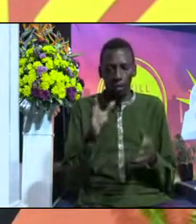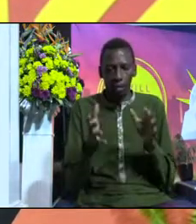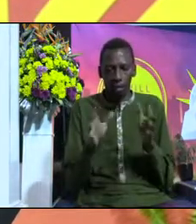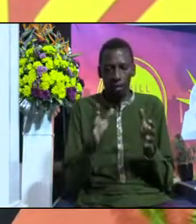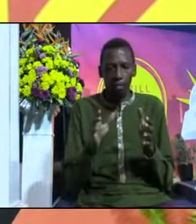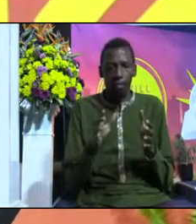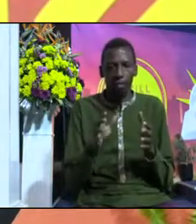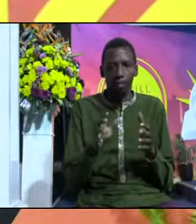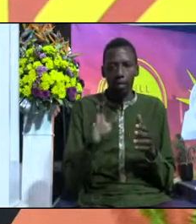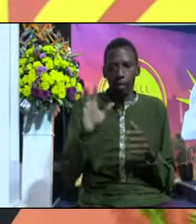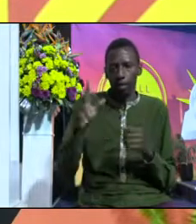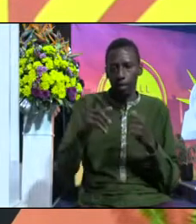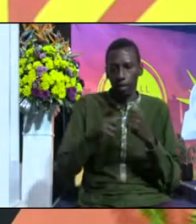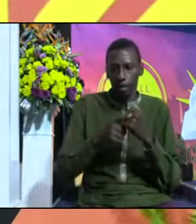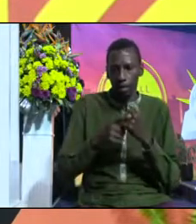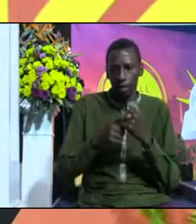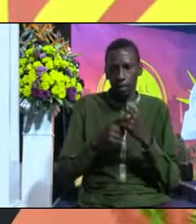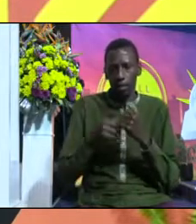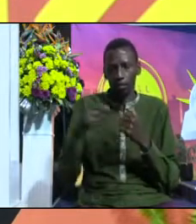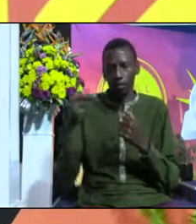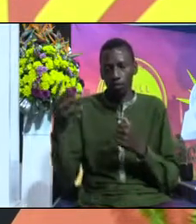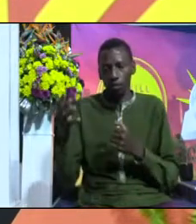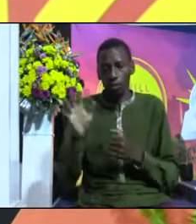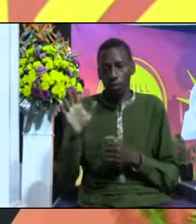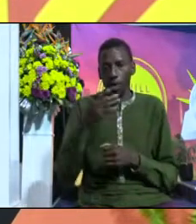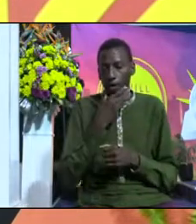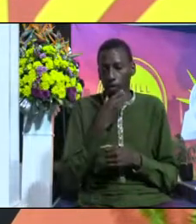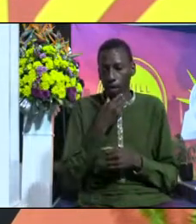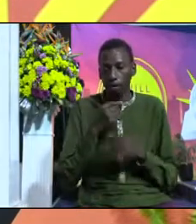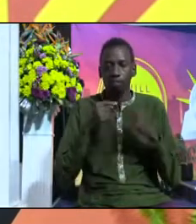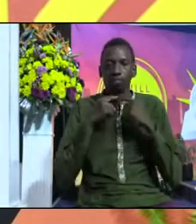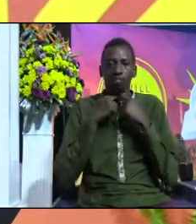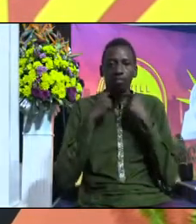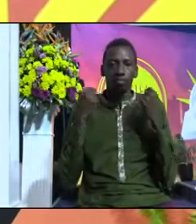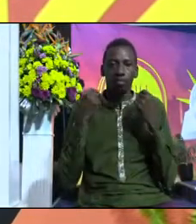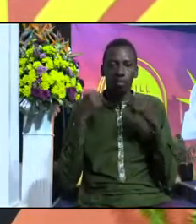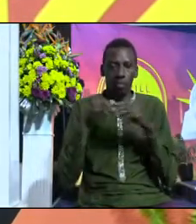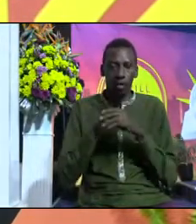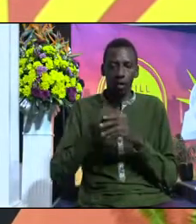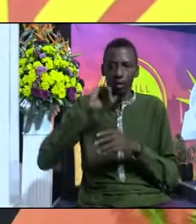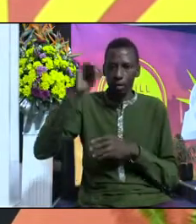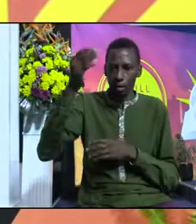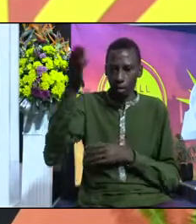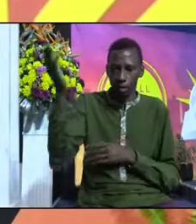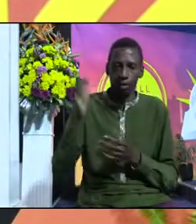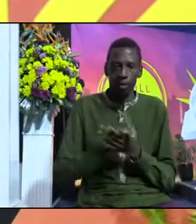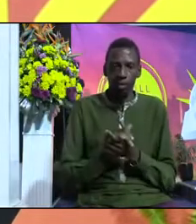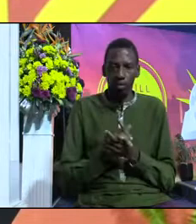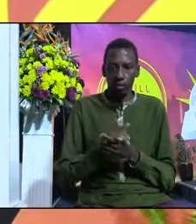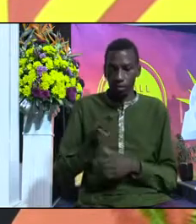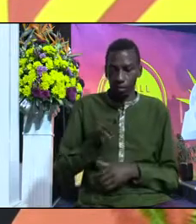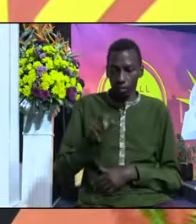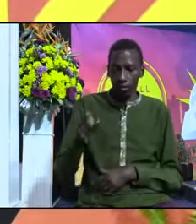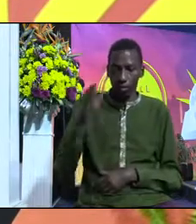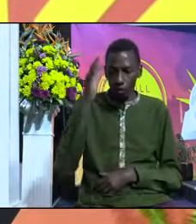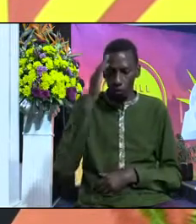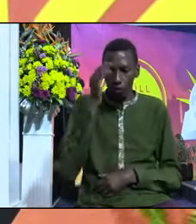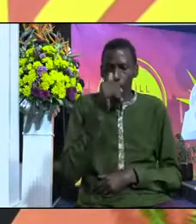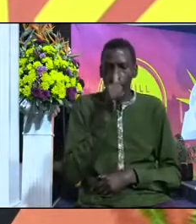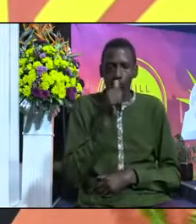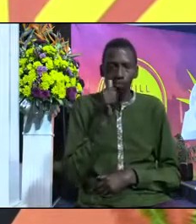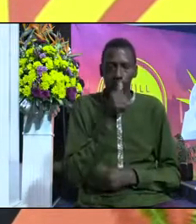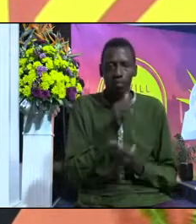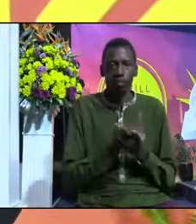Married to a preacher's daughter. Her daddy was priest in the Sun City. She knew the sacred secrets, and she knew